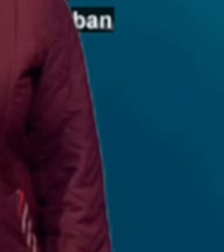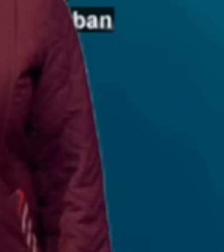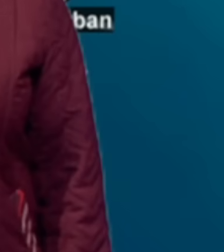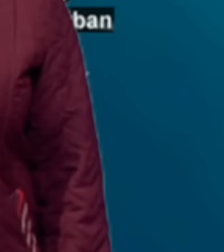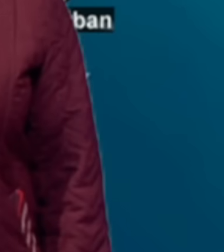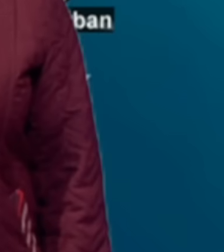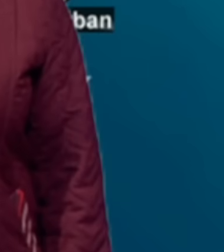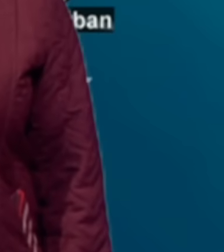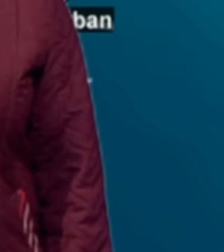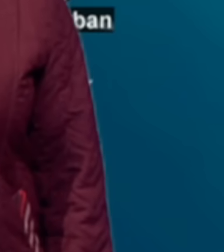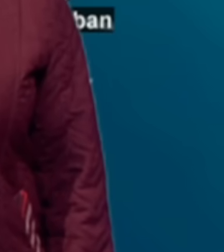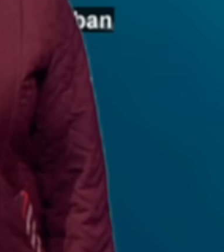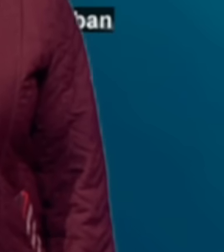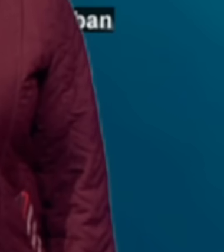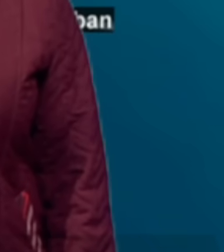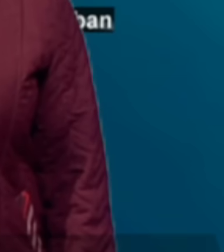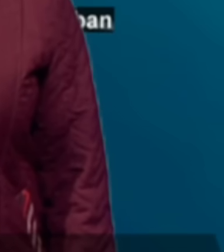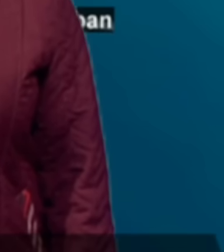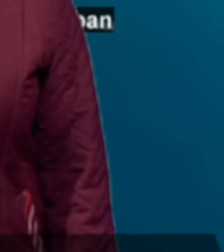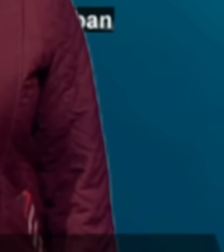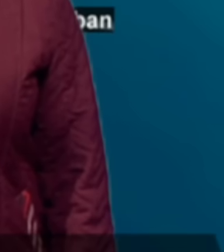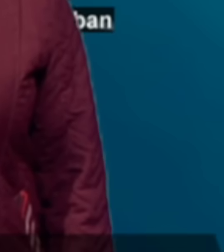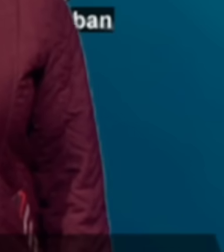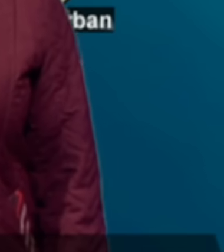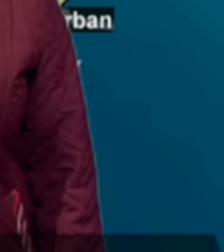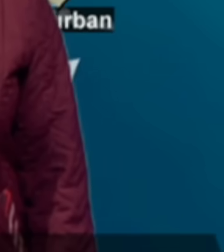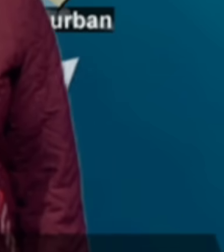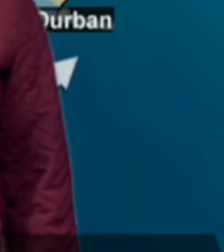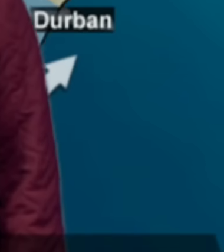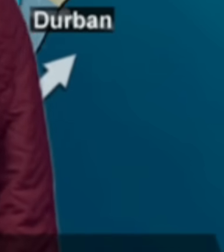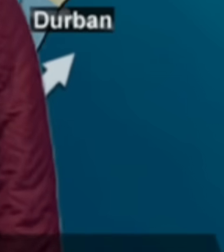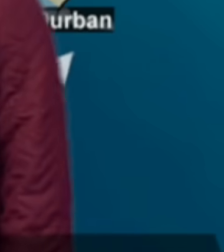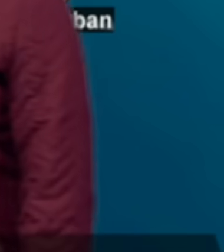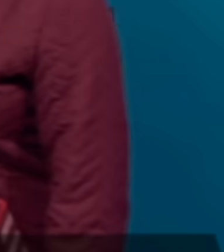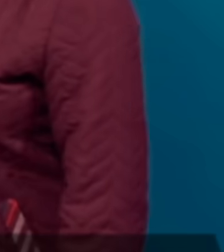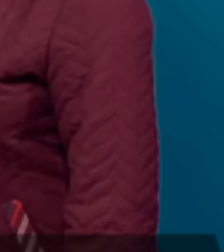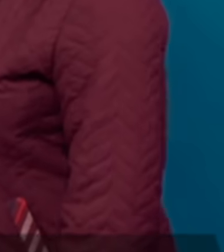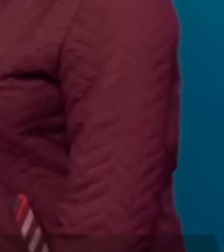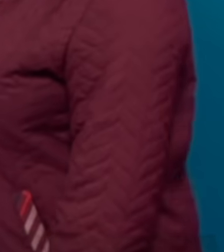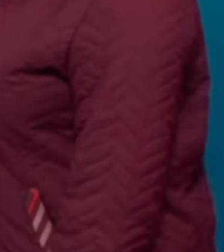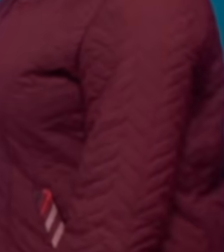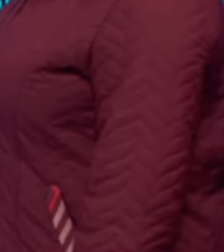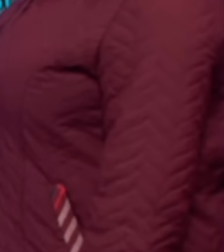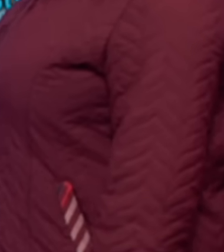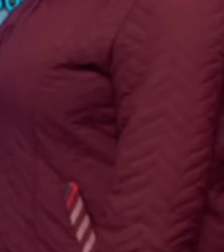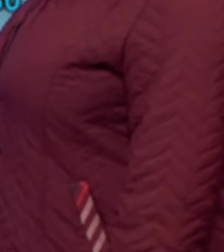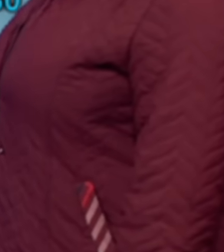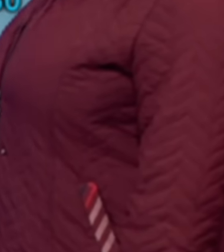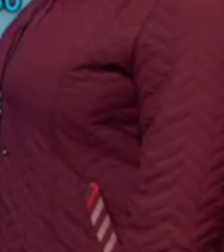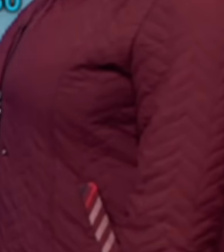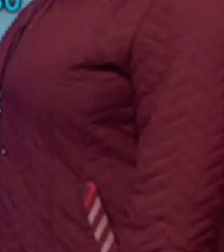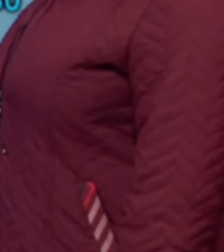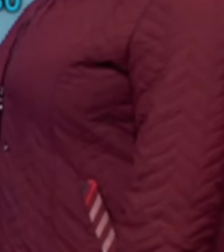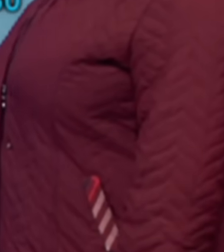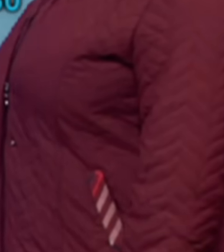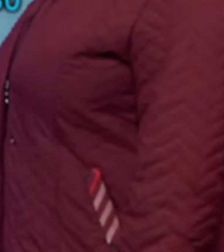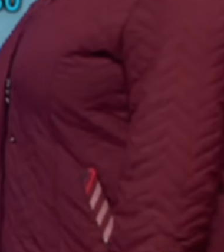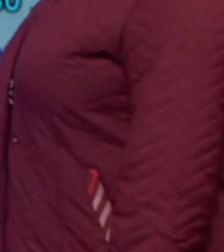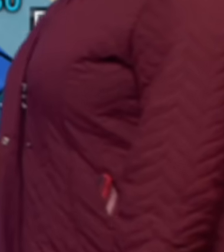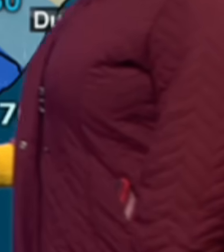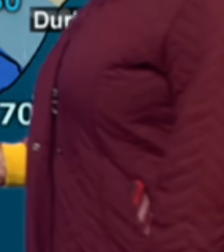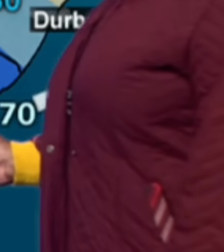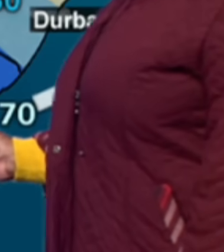mogadi wa SABC2 ke a go dumešha le go amogela bošegong bo a ke re lebeleleng tša maemo bose gore di re tshwaretšeng ge re lebelela jwalo re lebelela gona go tla bona le kgona go letša dipula go na